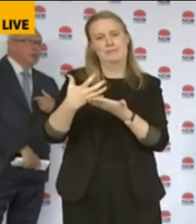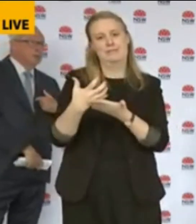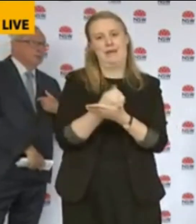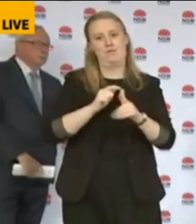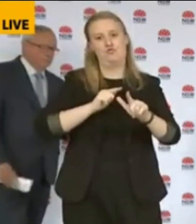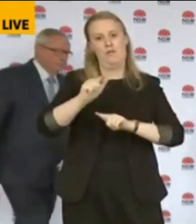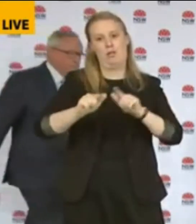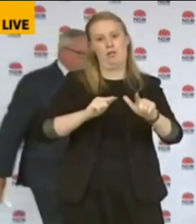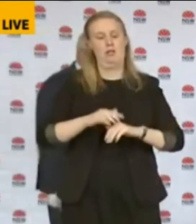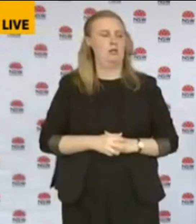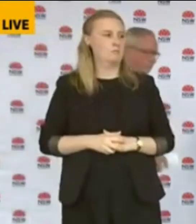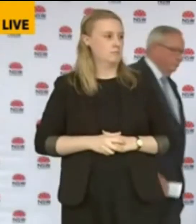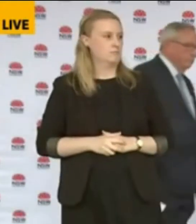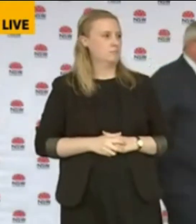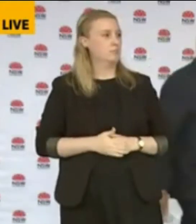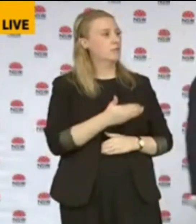About